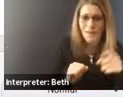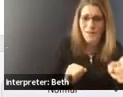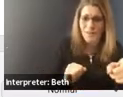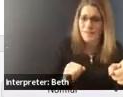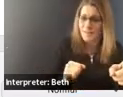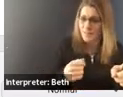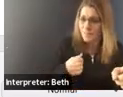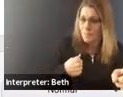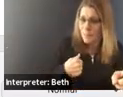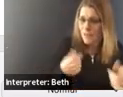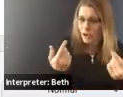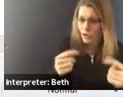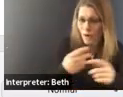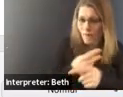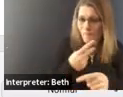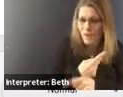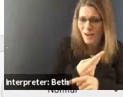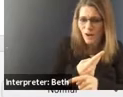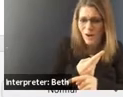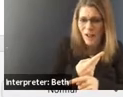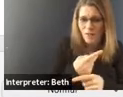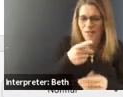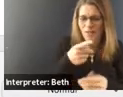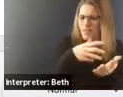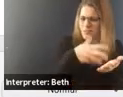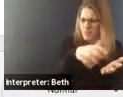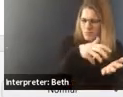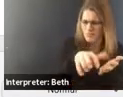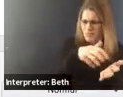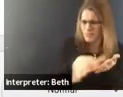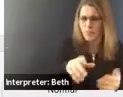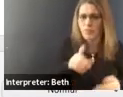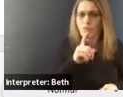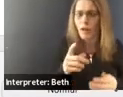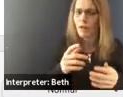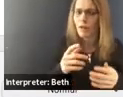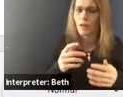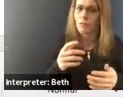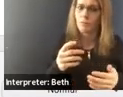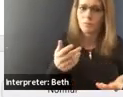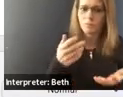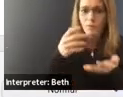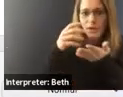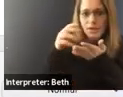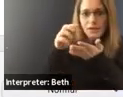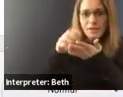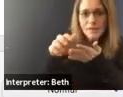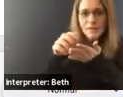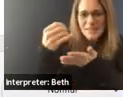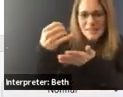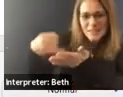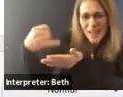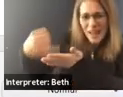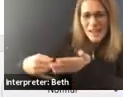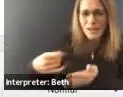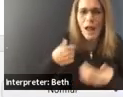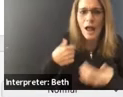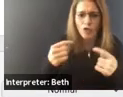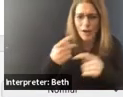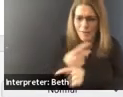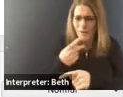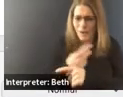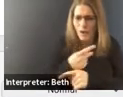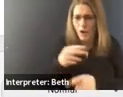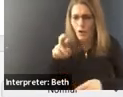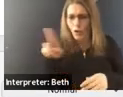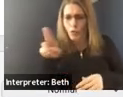they're sketchy, and I'm just trying to relate front view to right view to top view, right? There's not magic. You